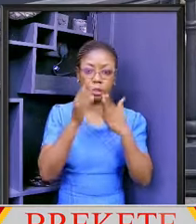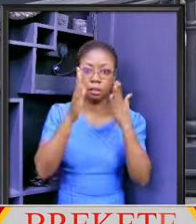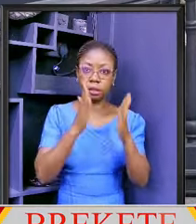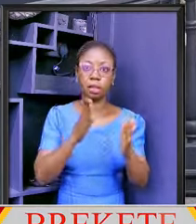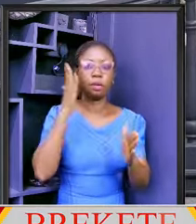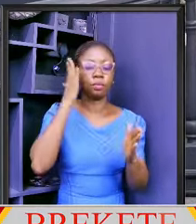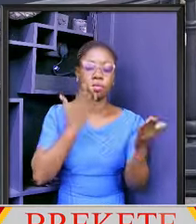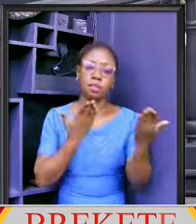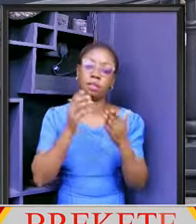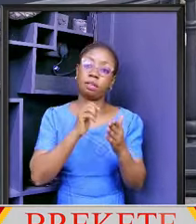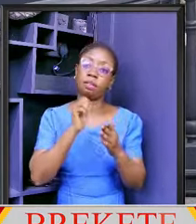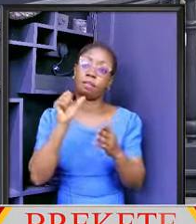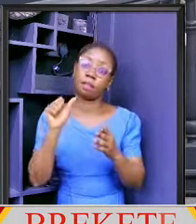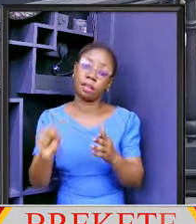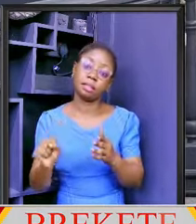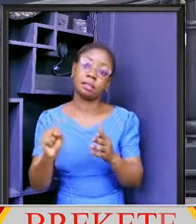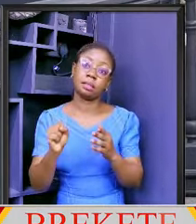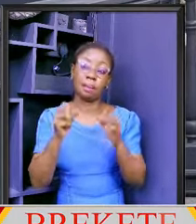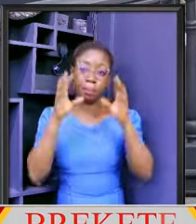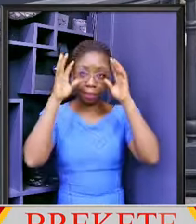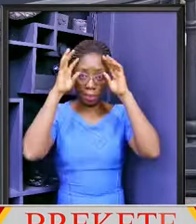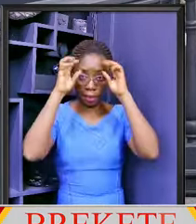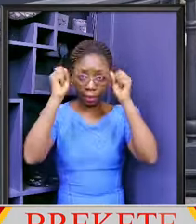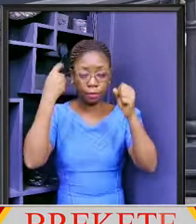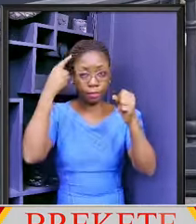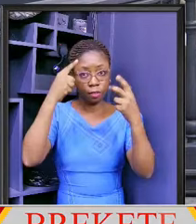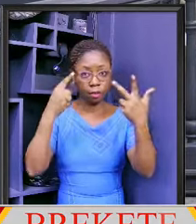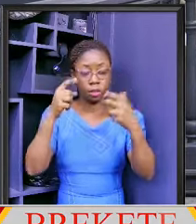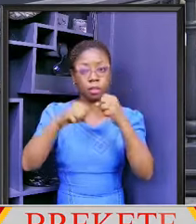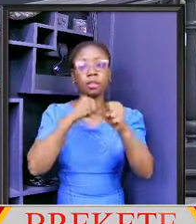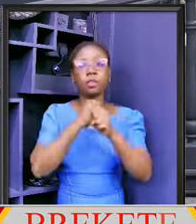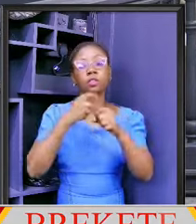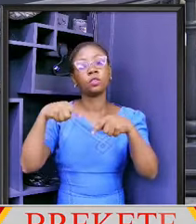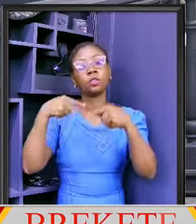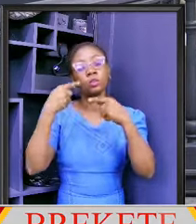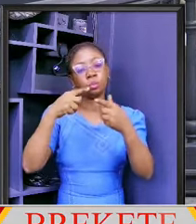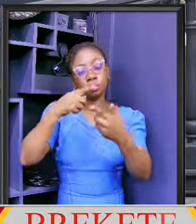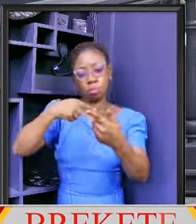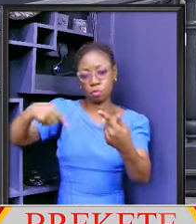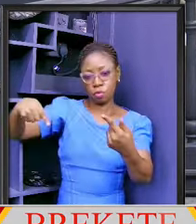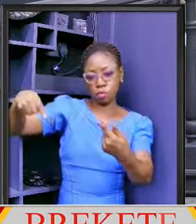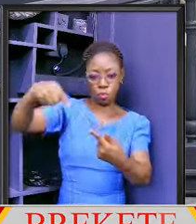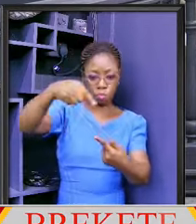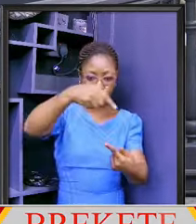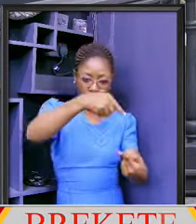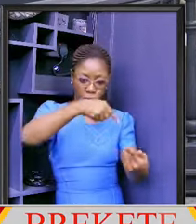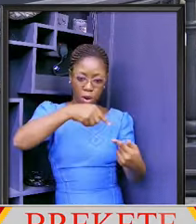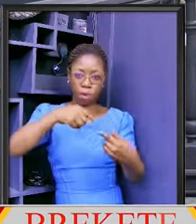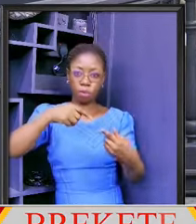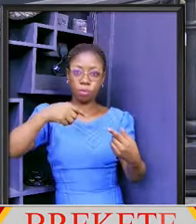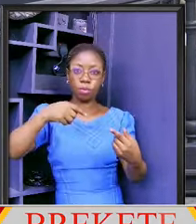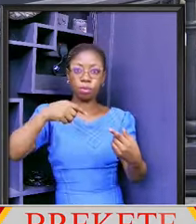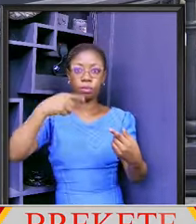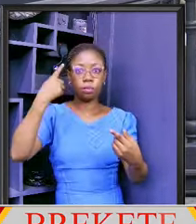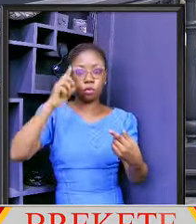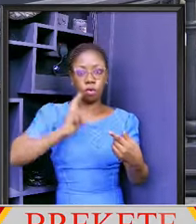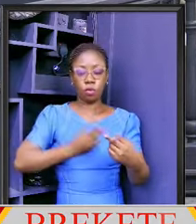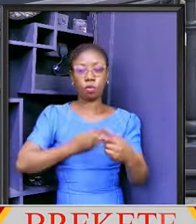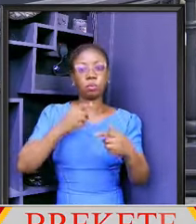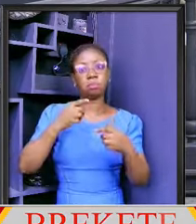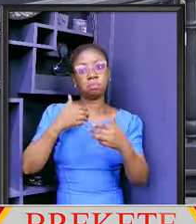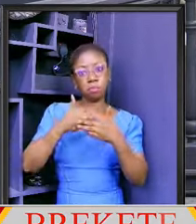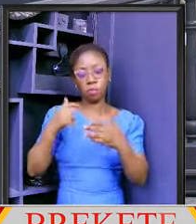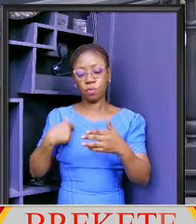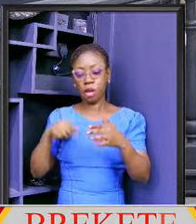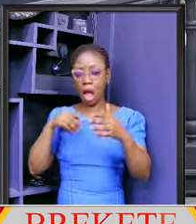Until it goes around for five of us before we now allow any outsider to come and join. So,